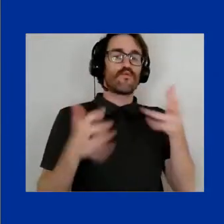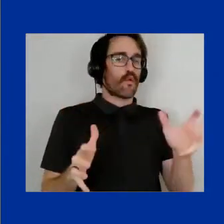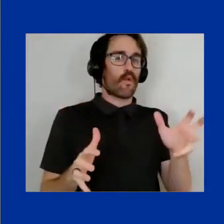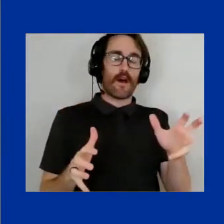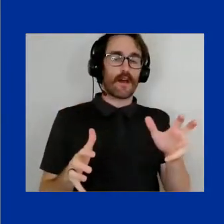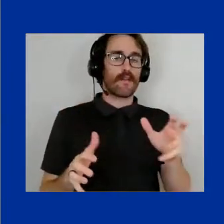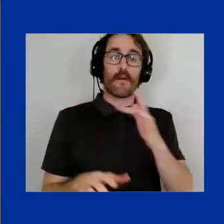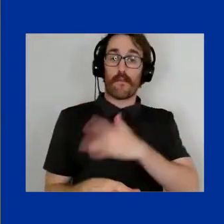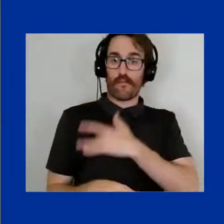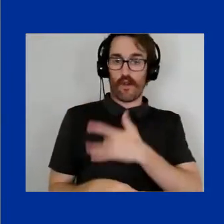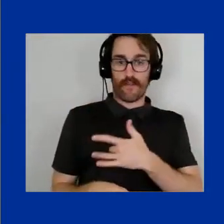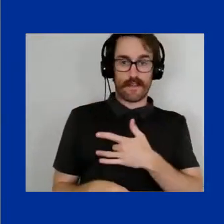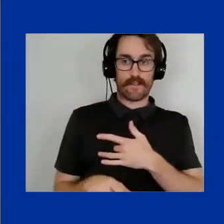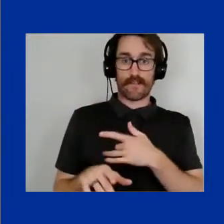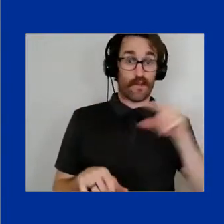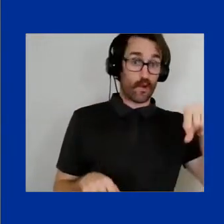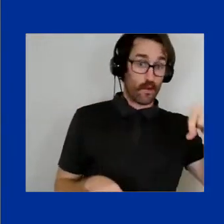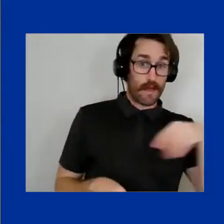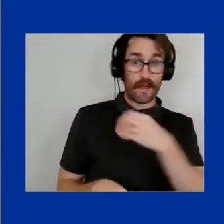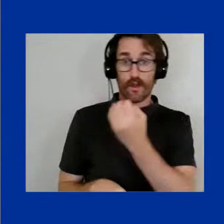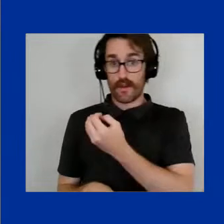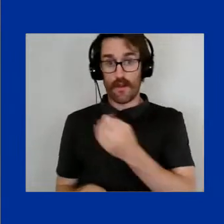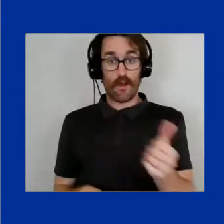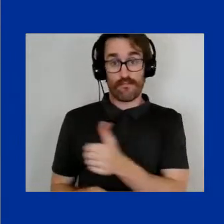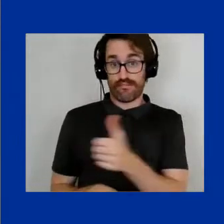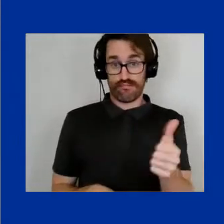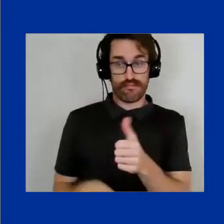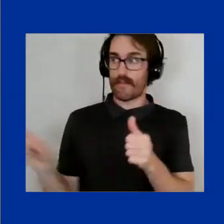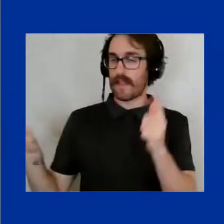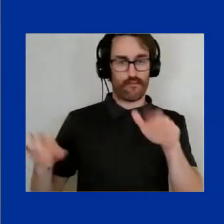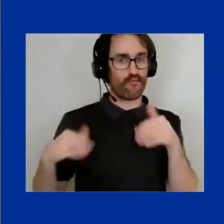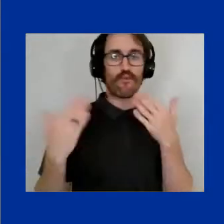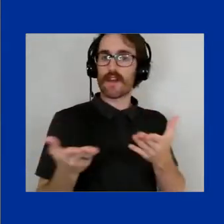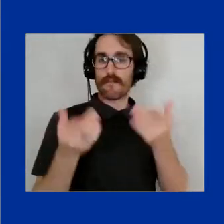it's a recommendation from the Chief Medical Officer of Health.